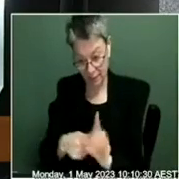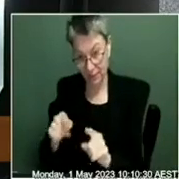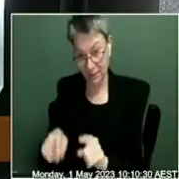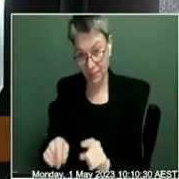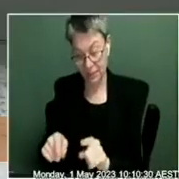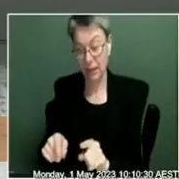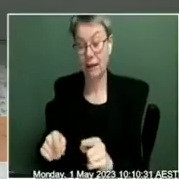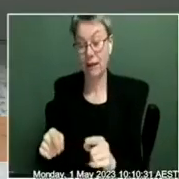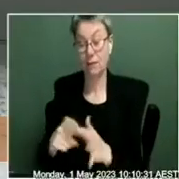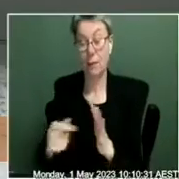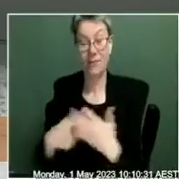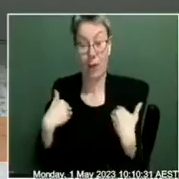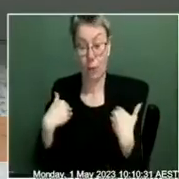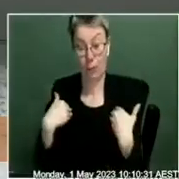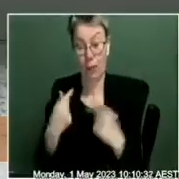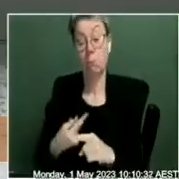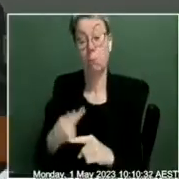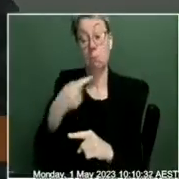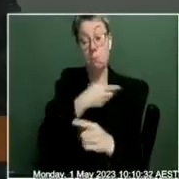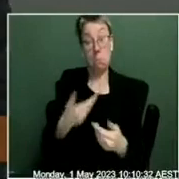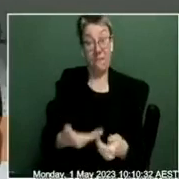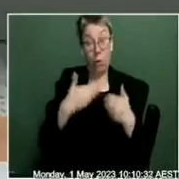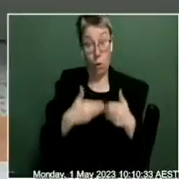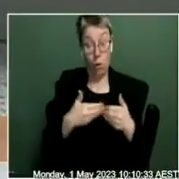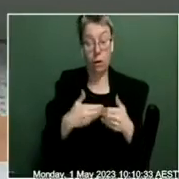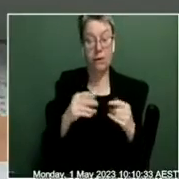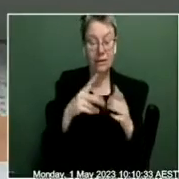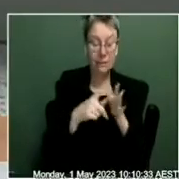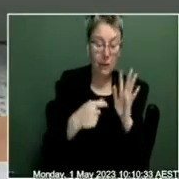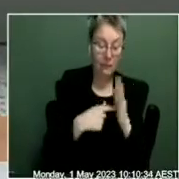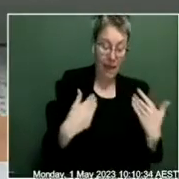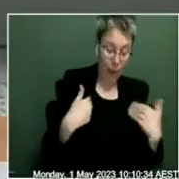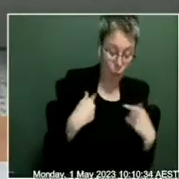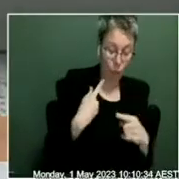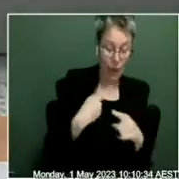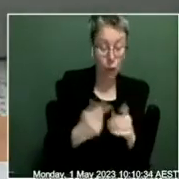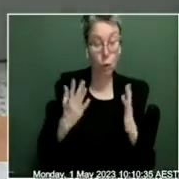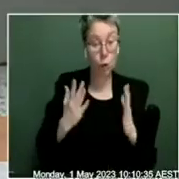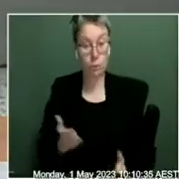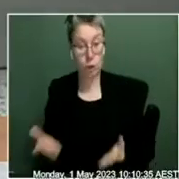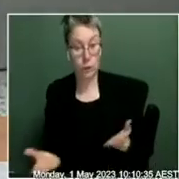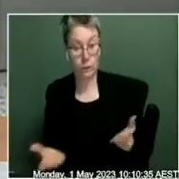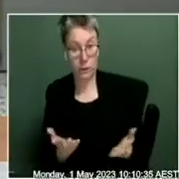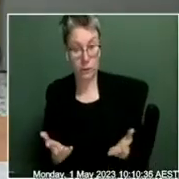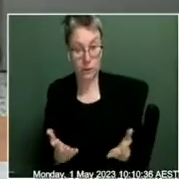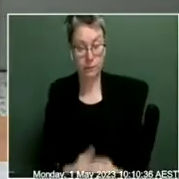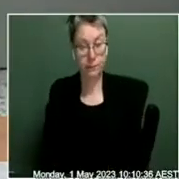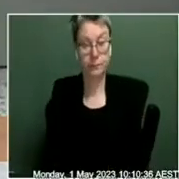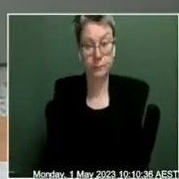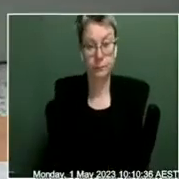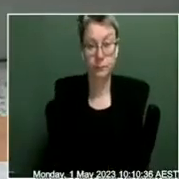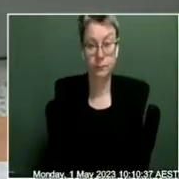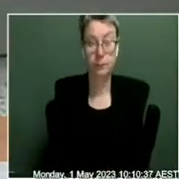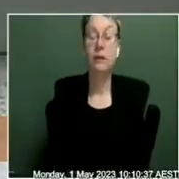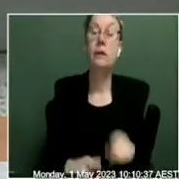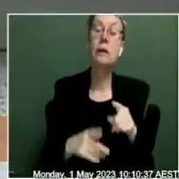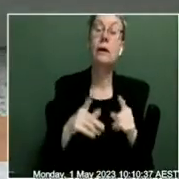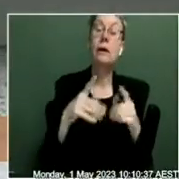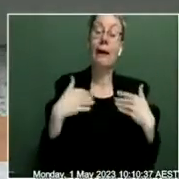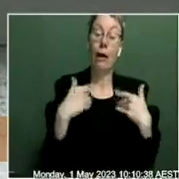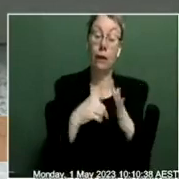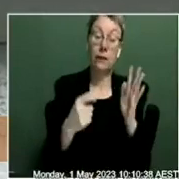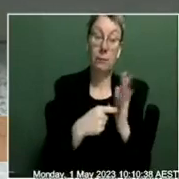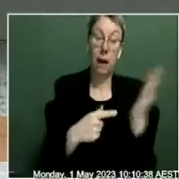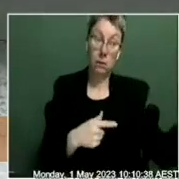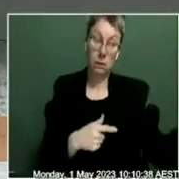And the department has provided a statement that covers themes of mental health, social and emotional wellbeing, the use of alcohol